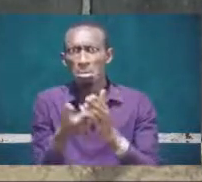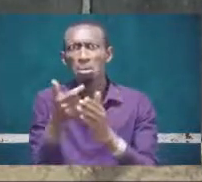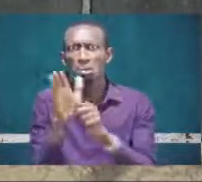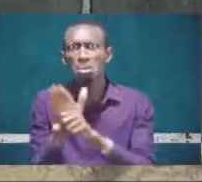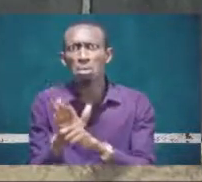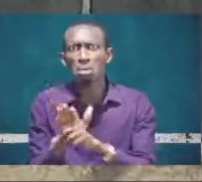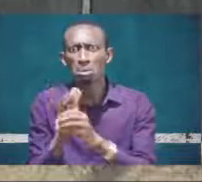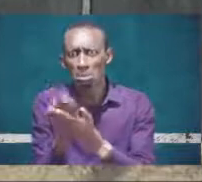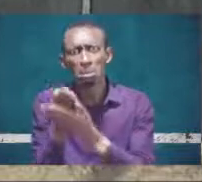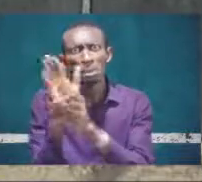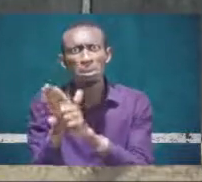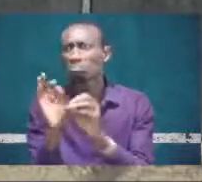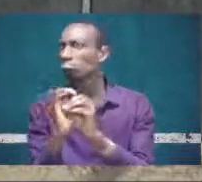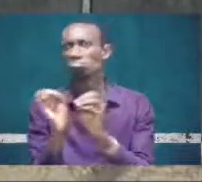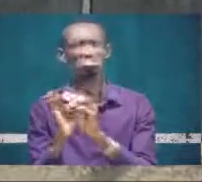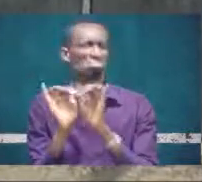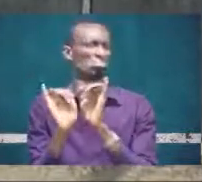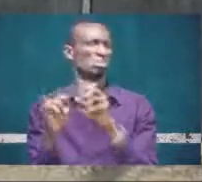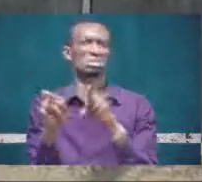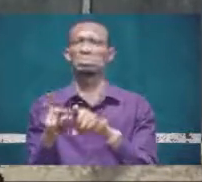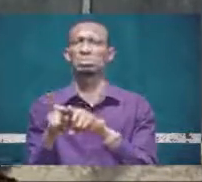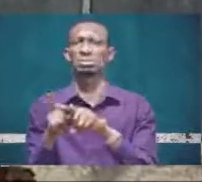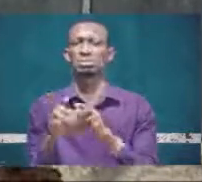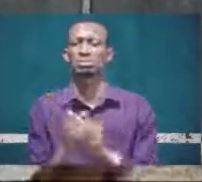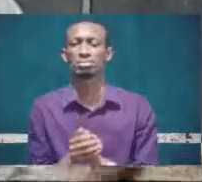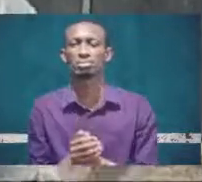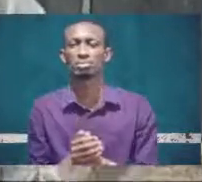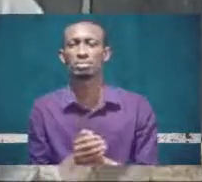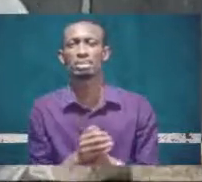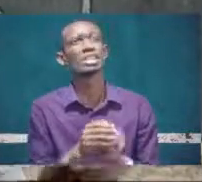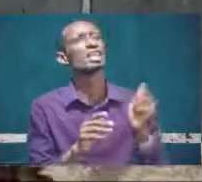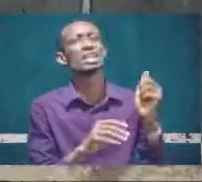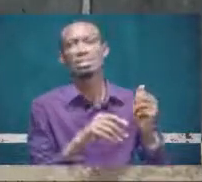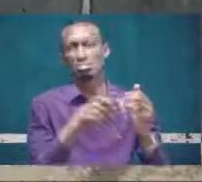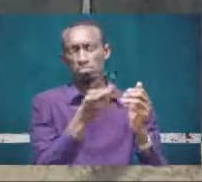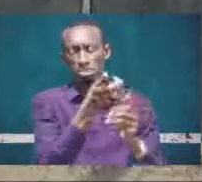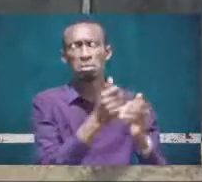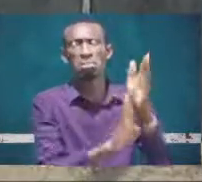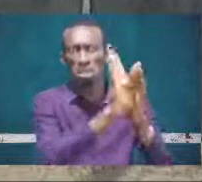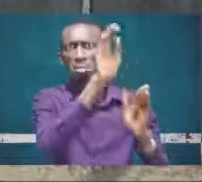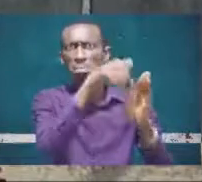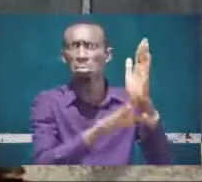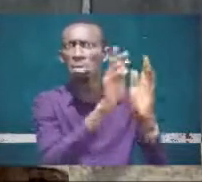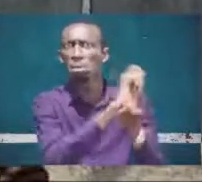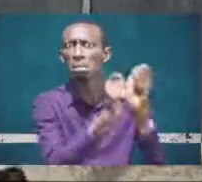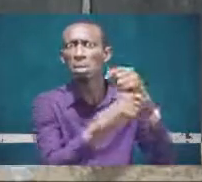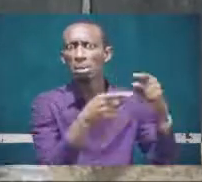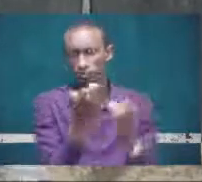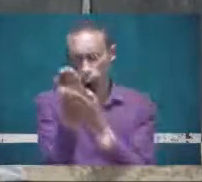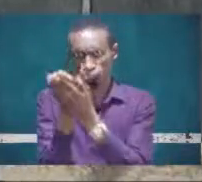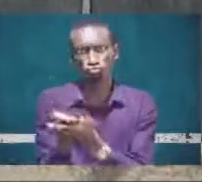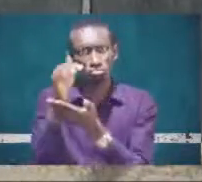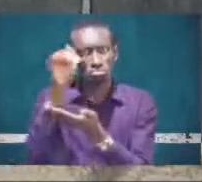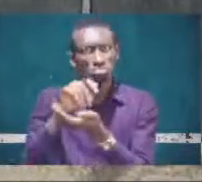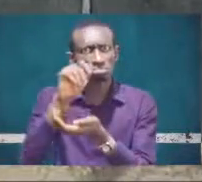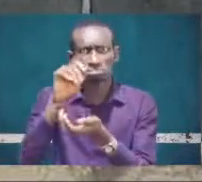So the demand for necessity and a change in price may not cause a change in quantity